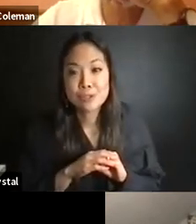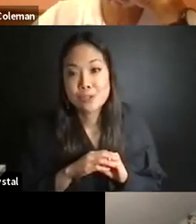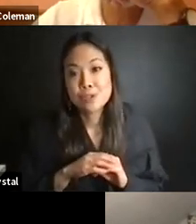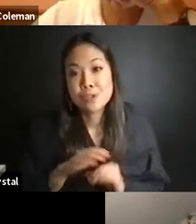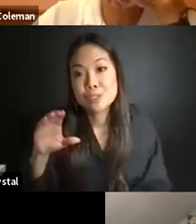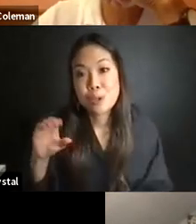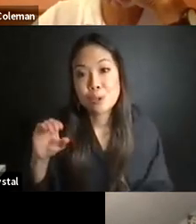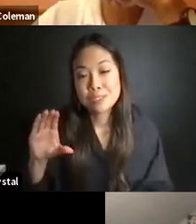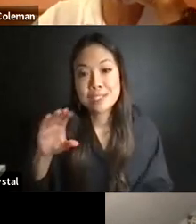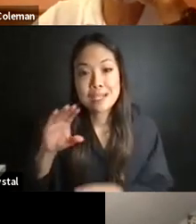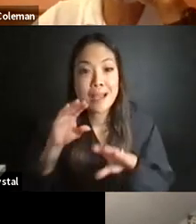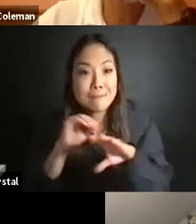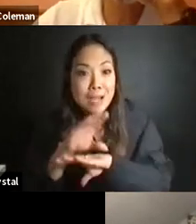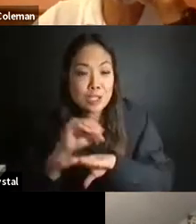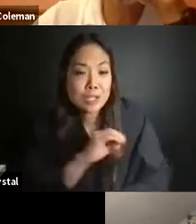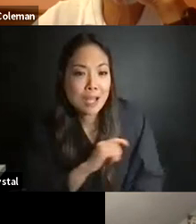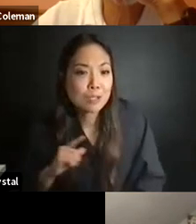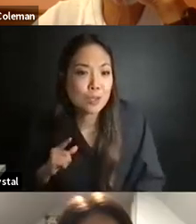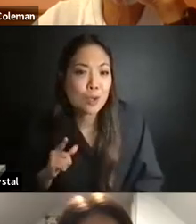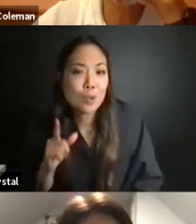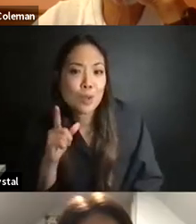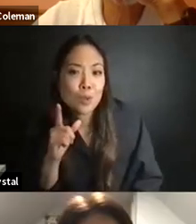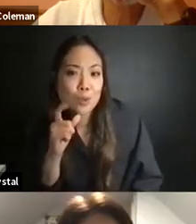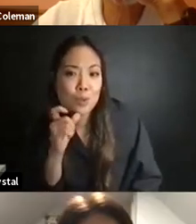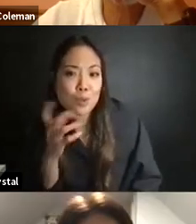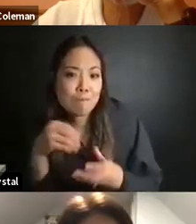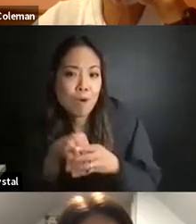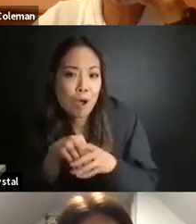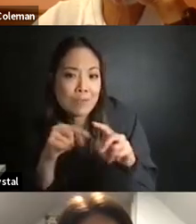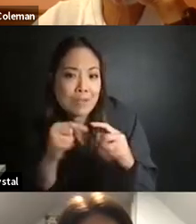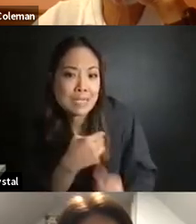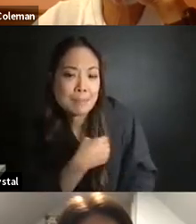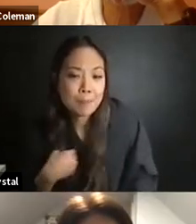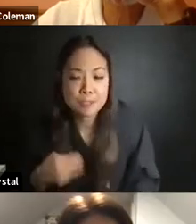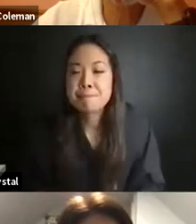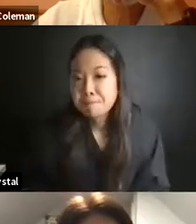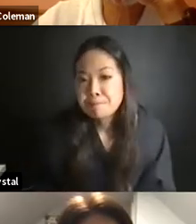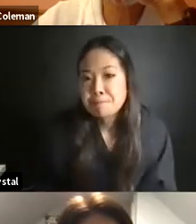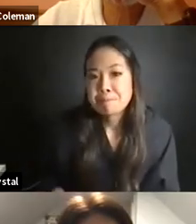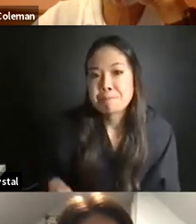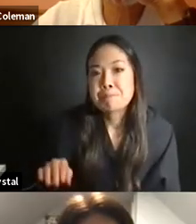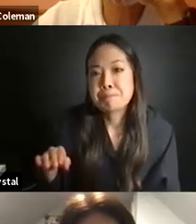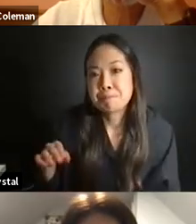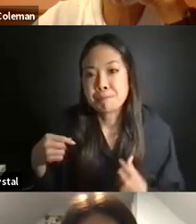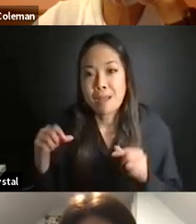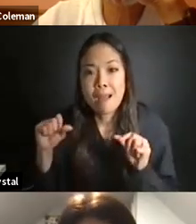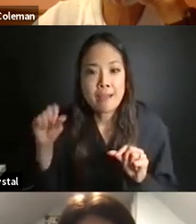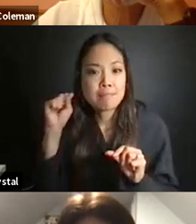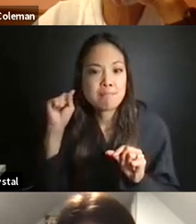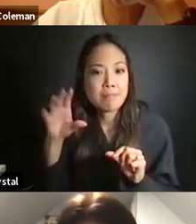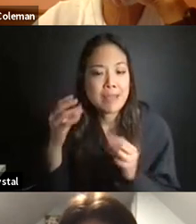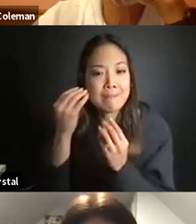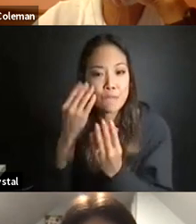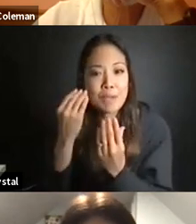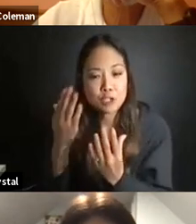conduct advisory council i can supplement that information um i do have uh it in a slide so i can